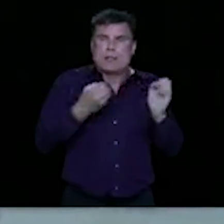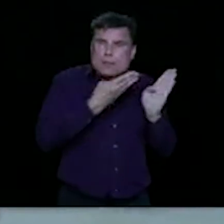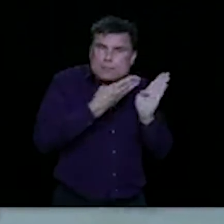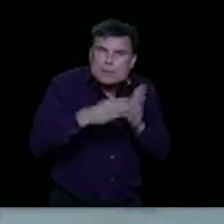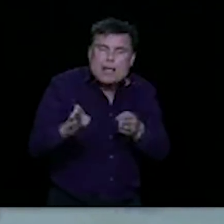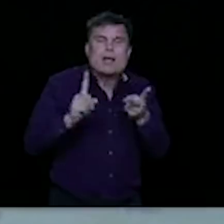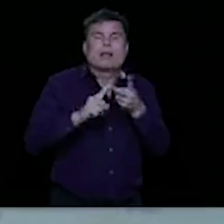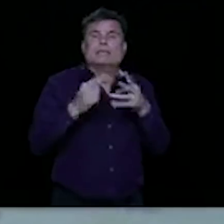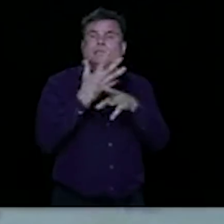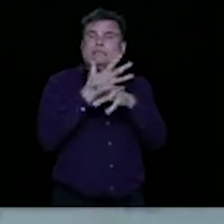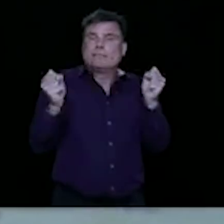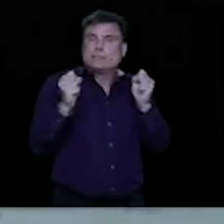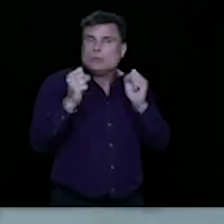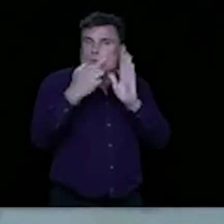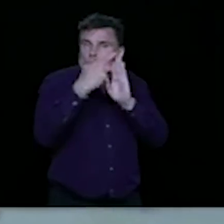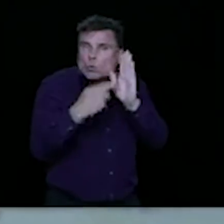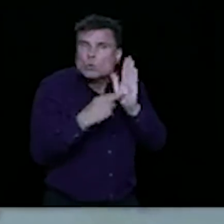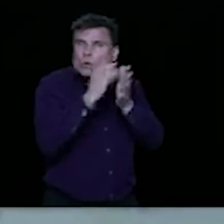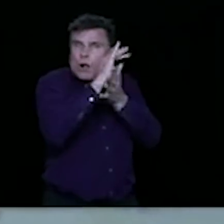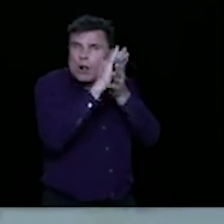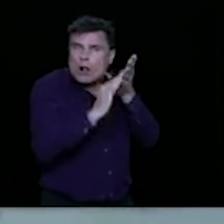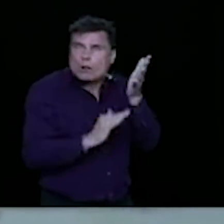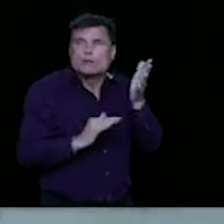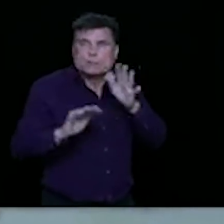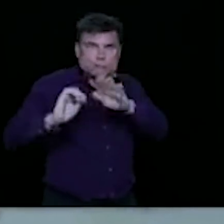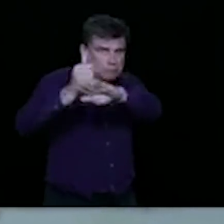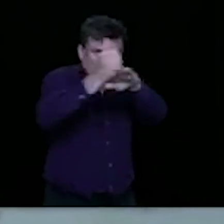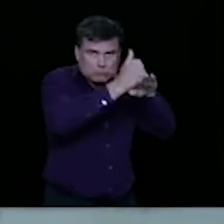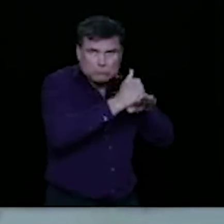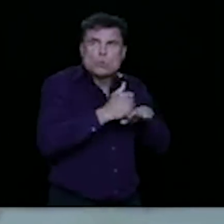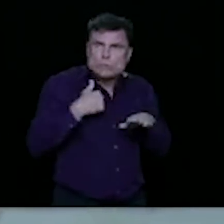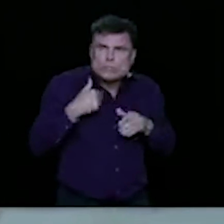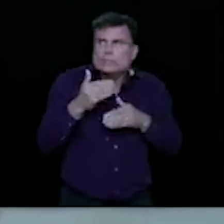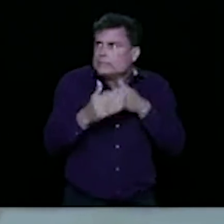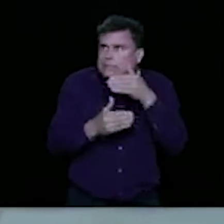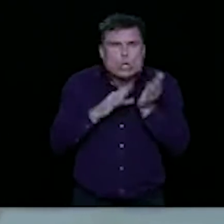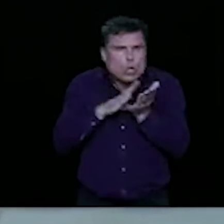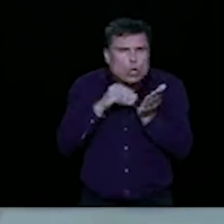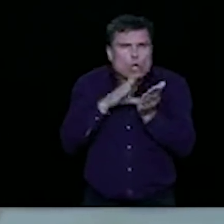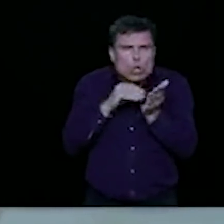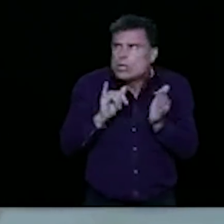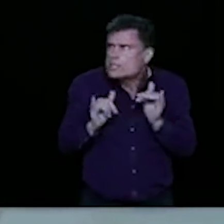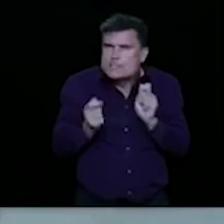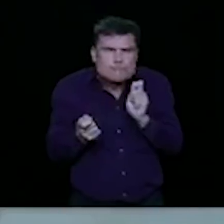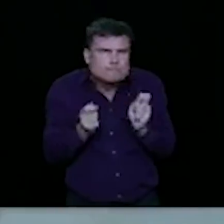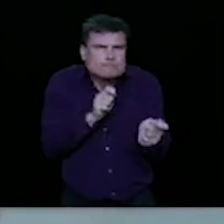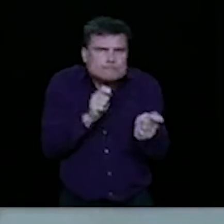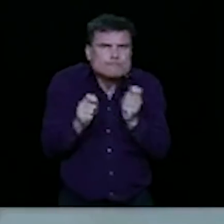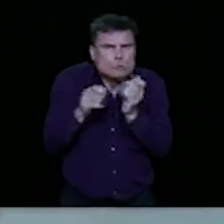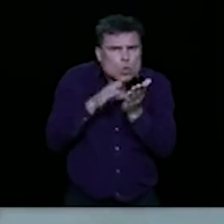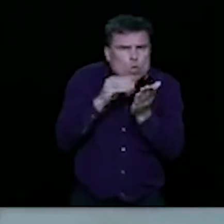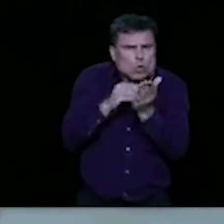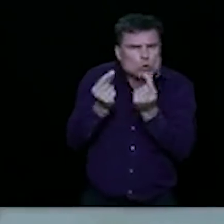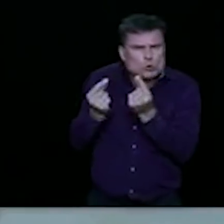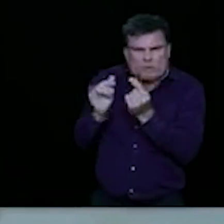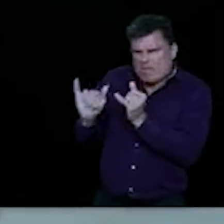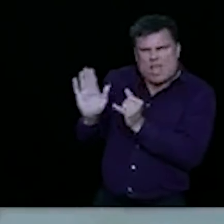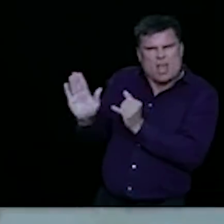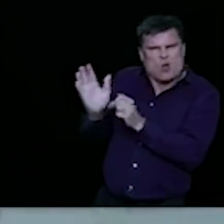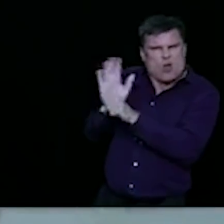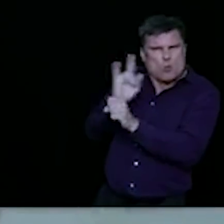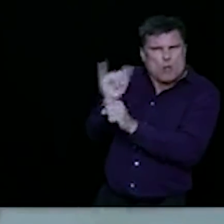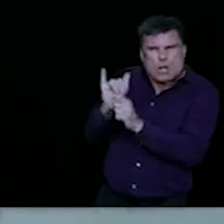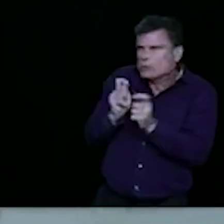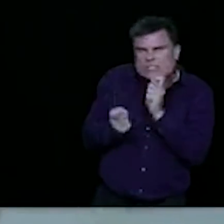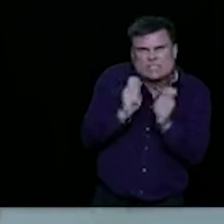learning, again, based on things that we learned over the past few months. We have shown in British Columbia that we know